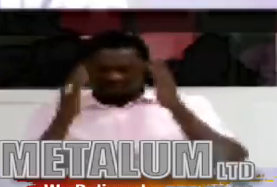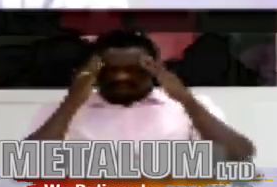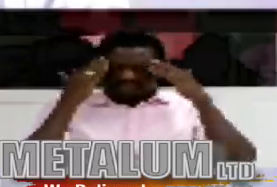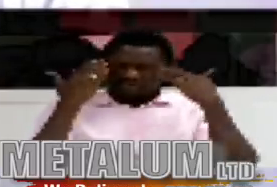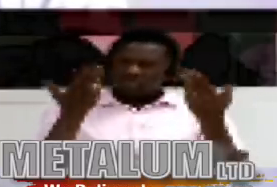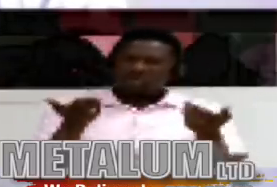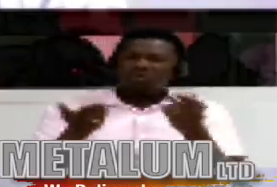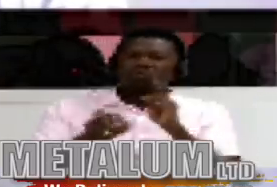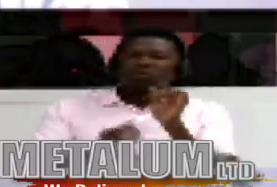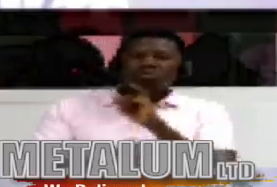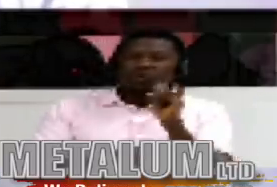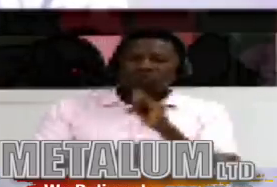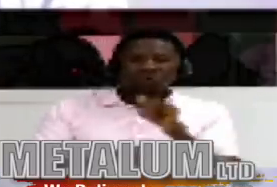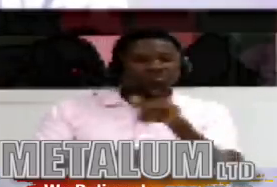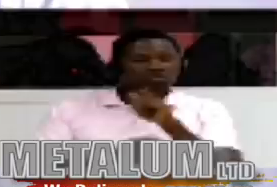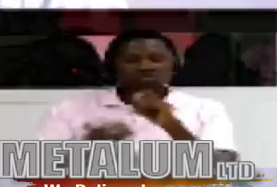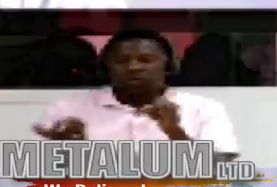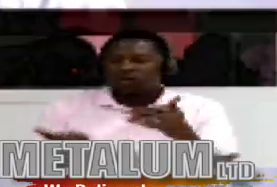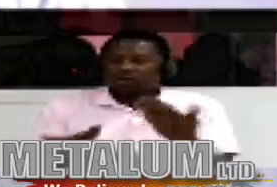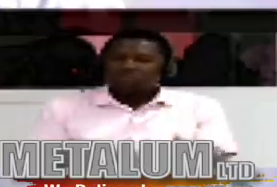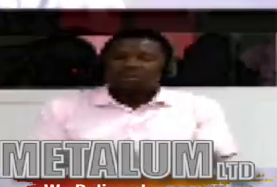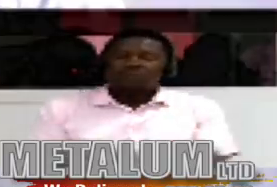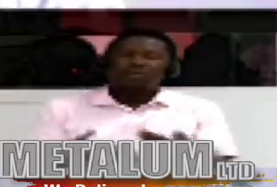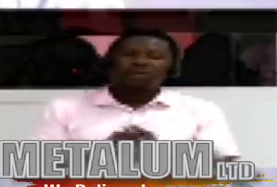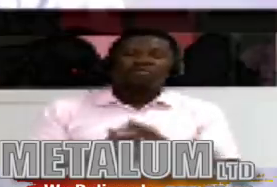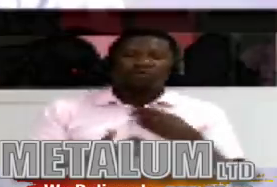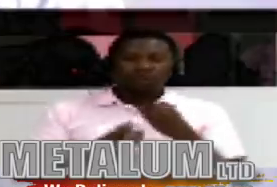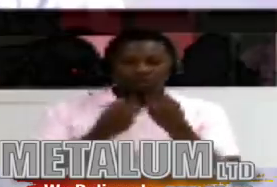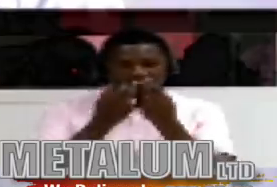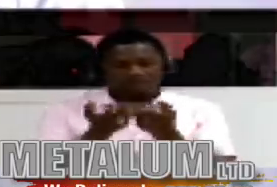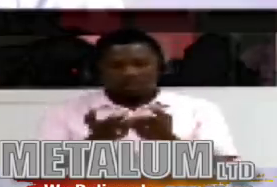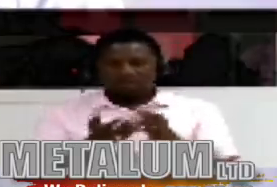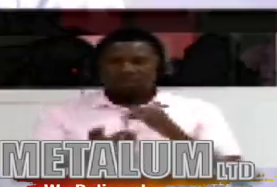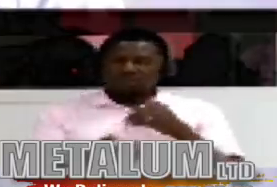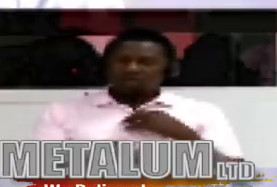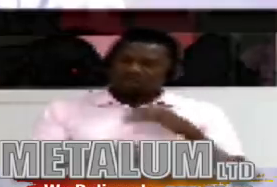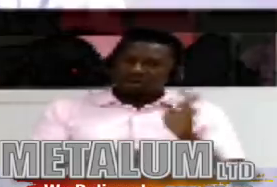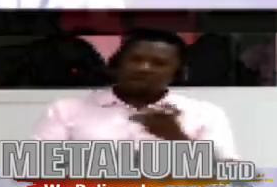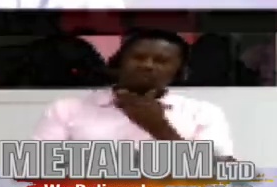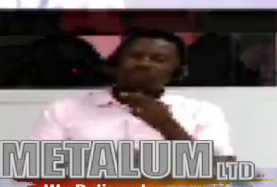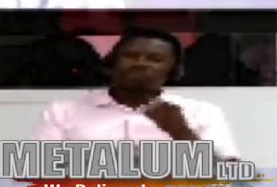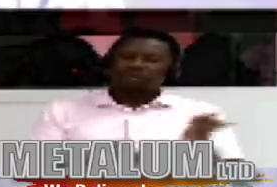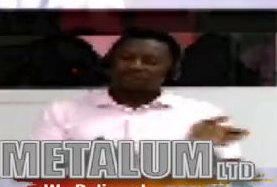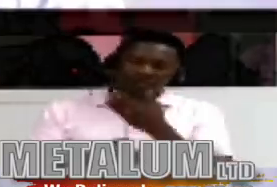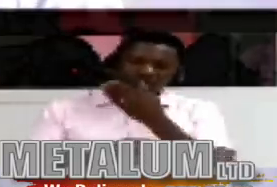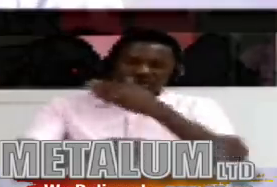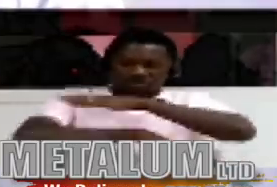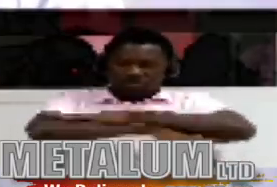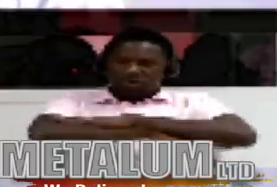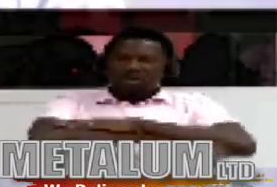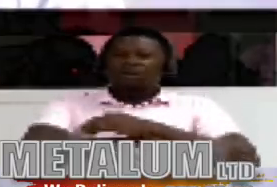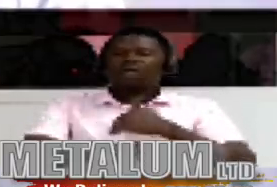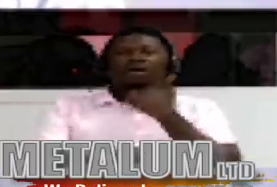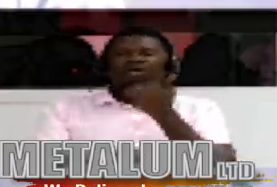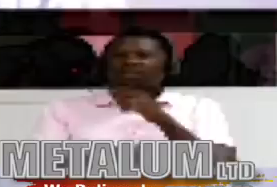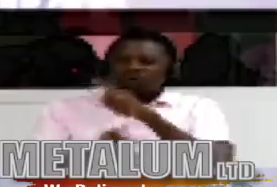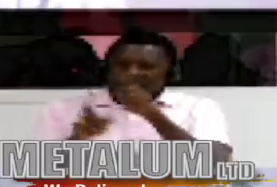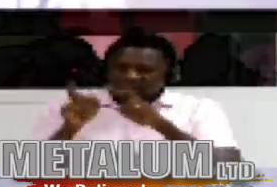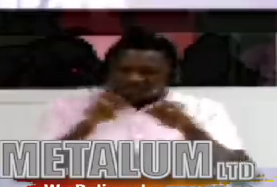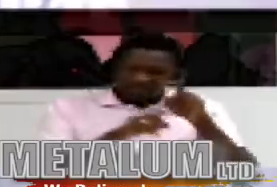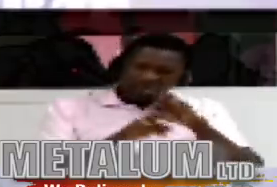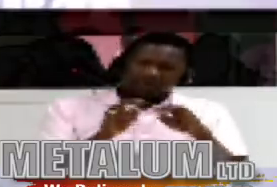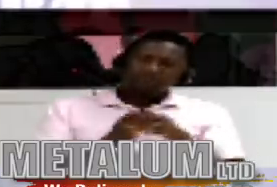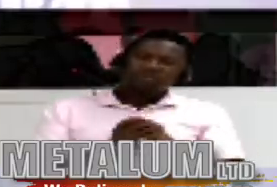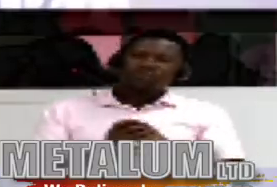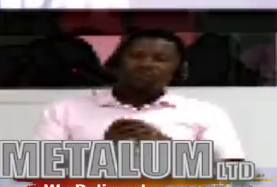know which one is which. So we said then we have to go down to the school and find out, because